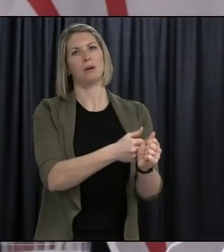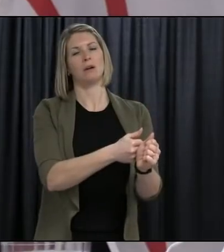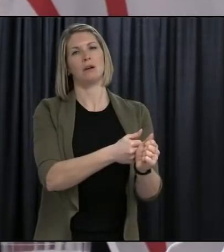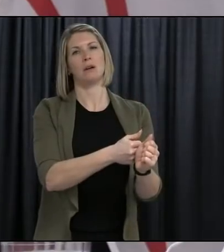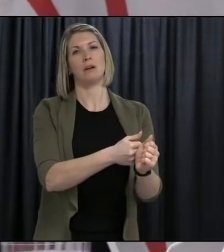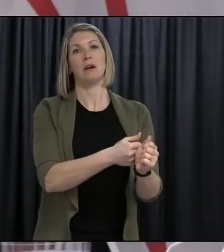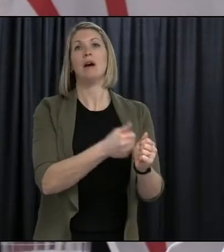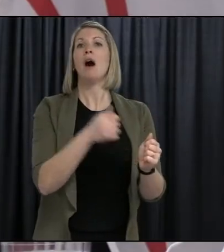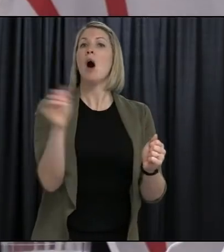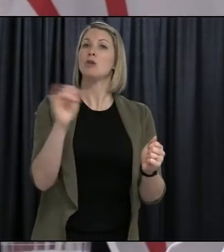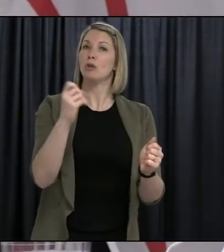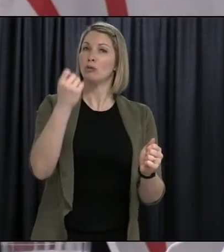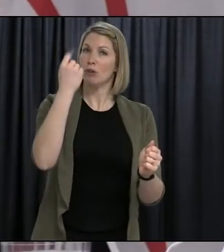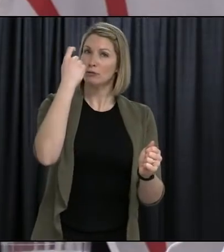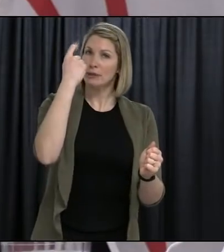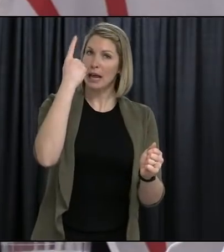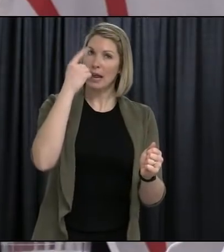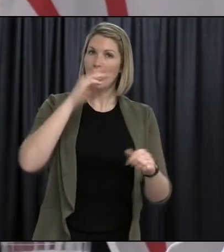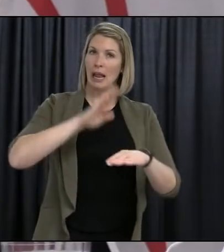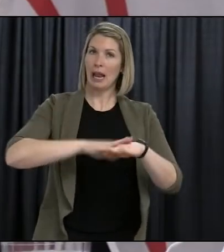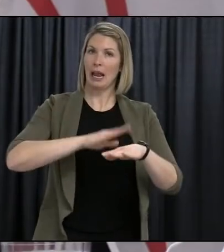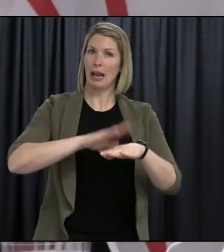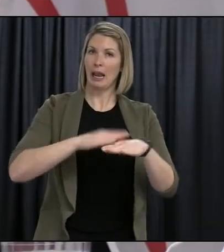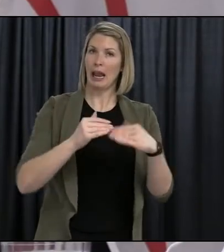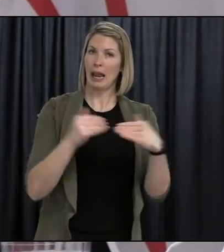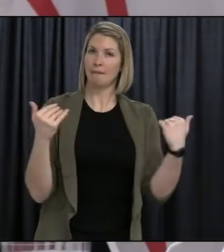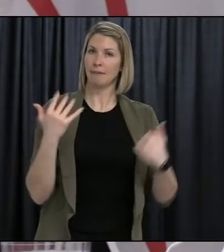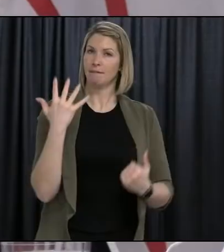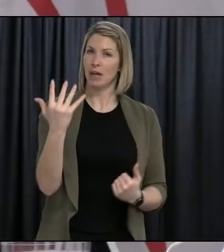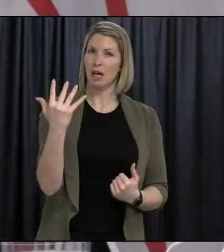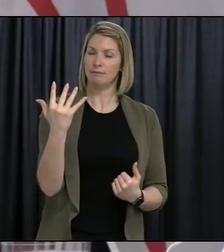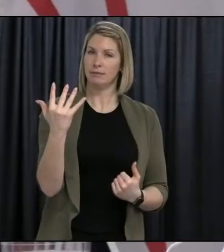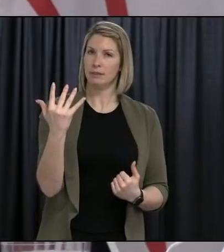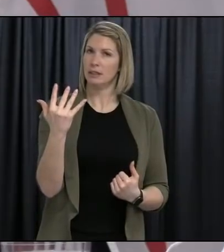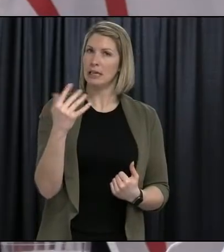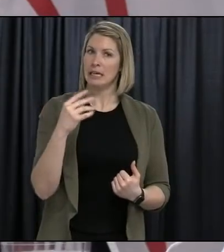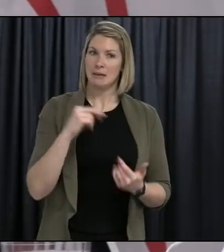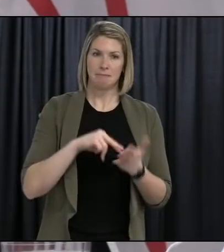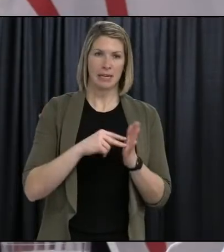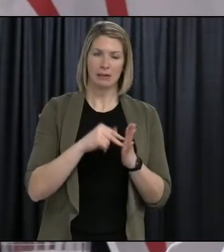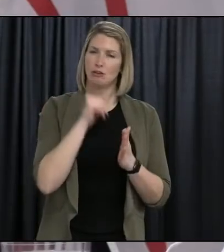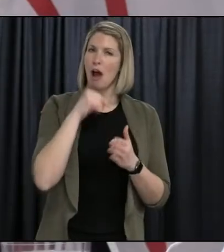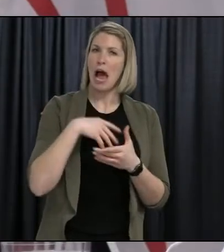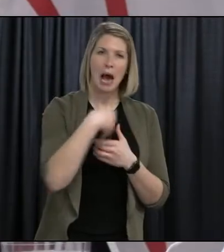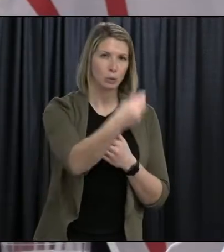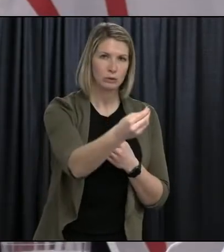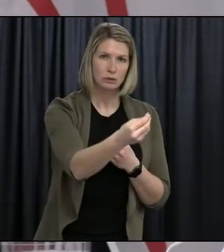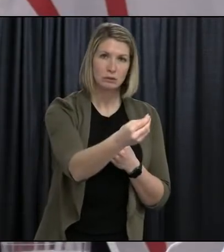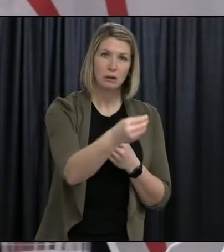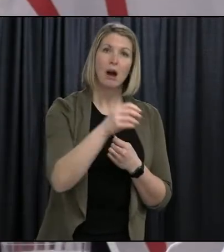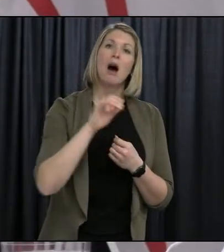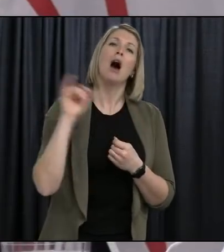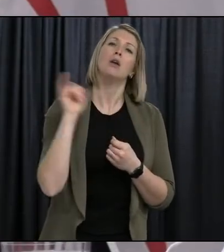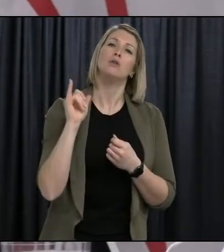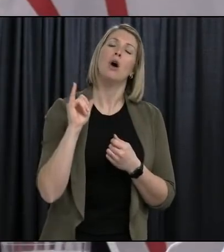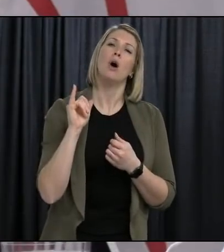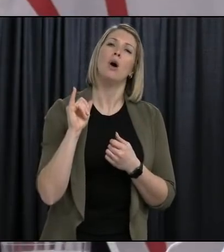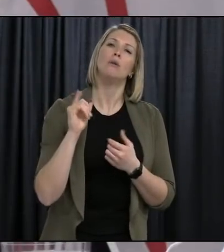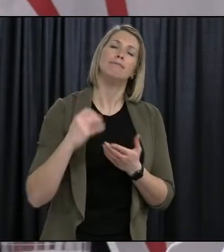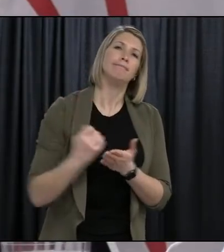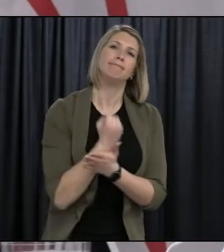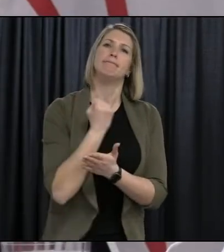we are in alert level 5, so don't move unless you have to move. And I also want to take this opportunity really